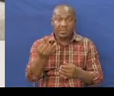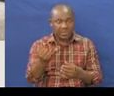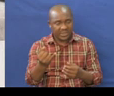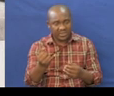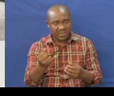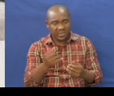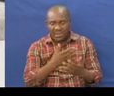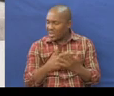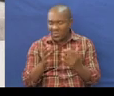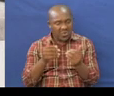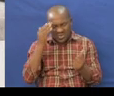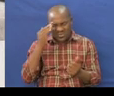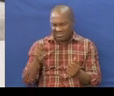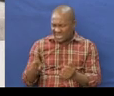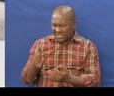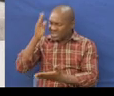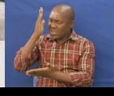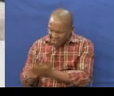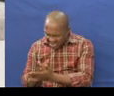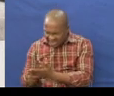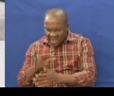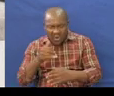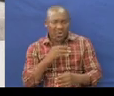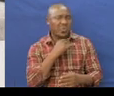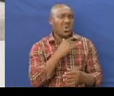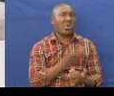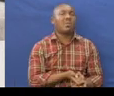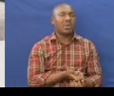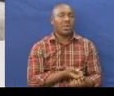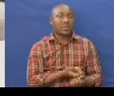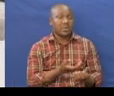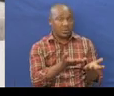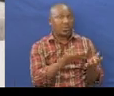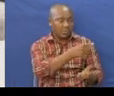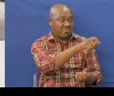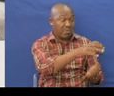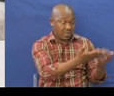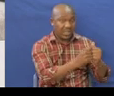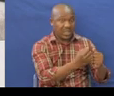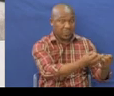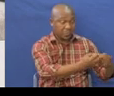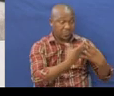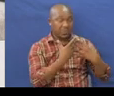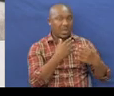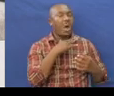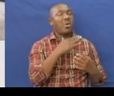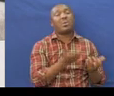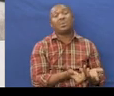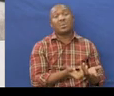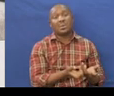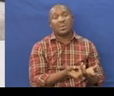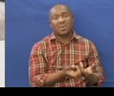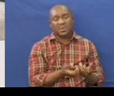is correct or is right or wrong. So sometimes they can feed you with wrong information. But who knows if whatever they are giving